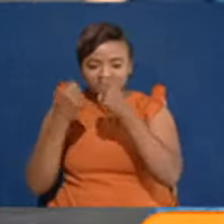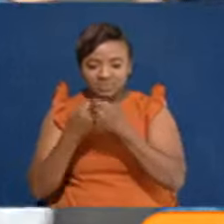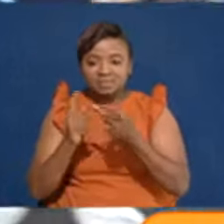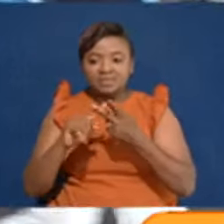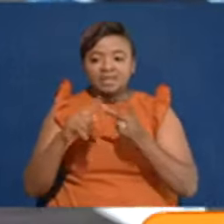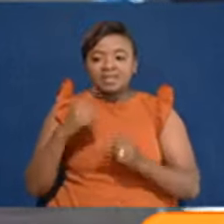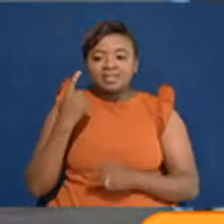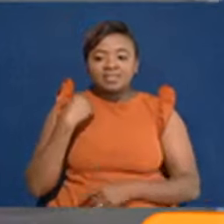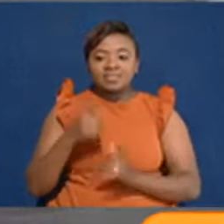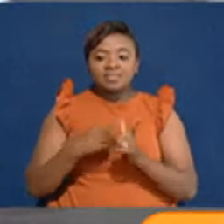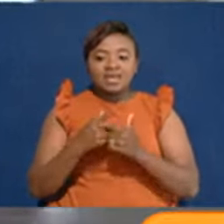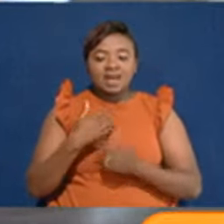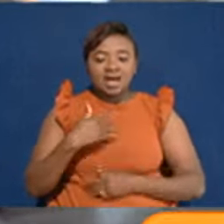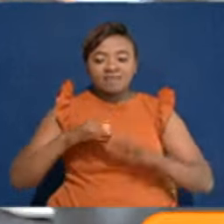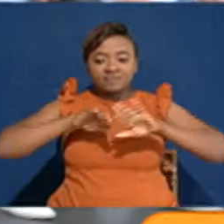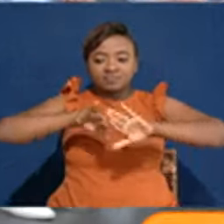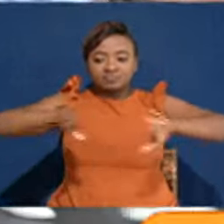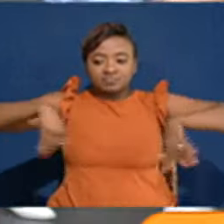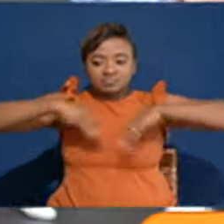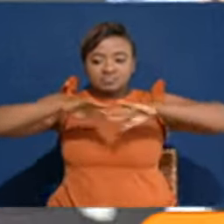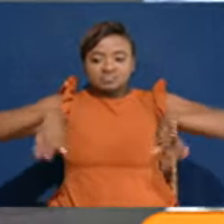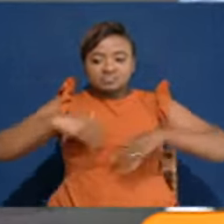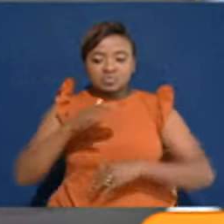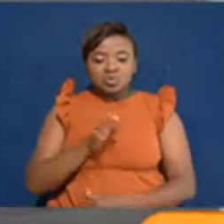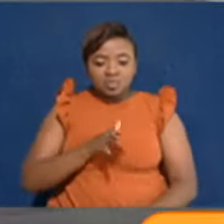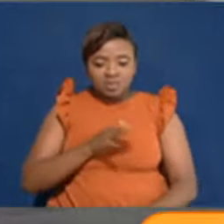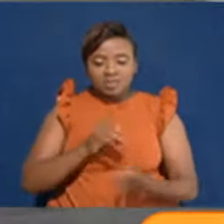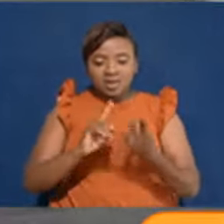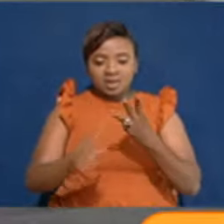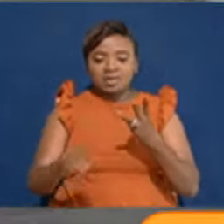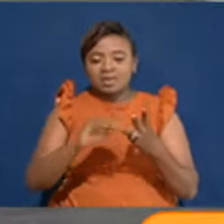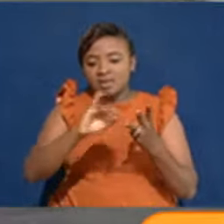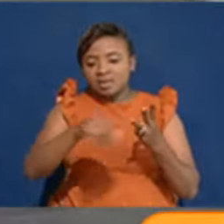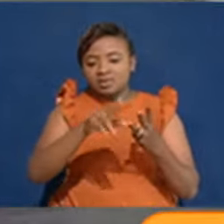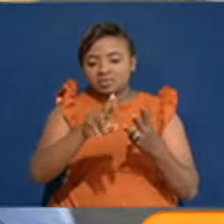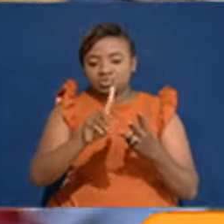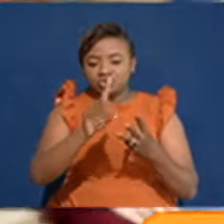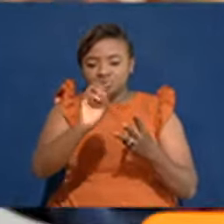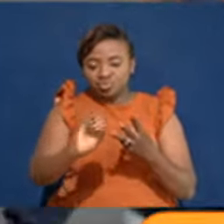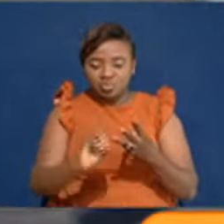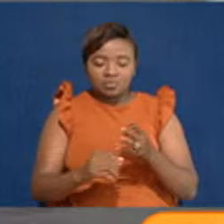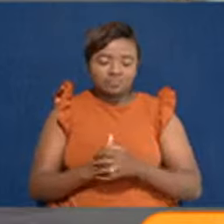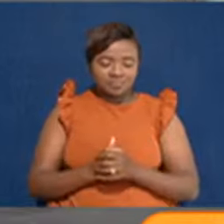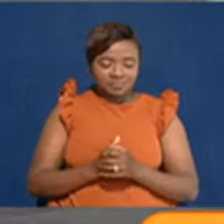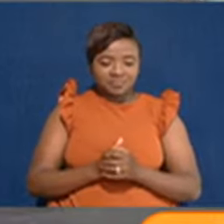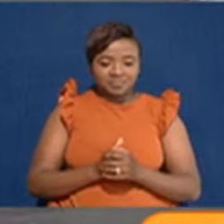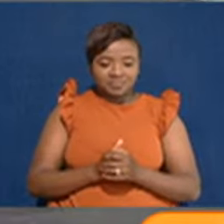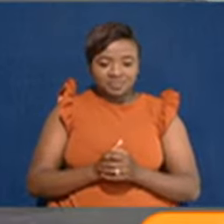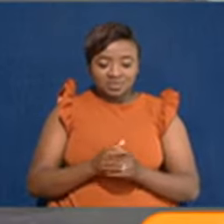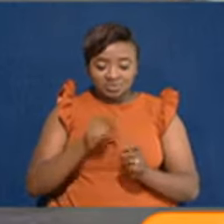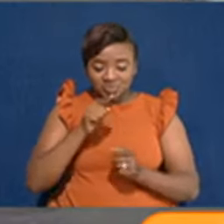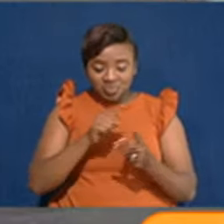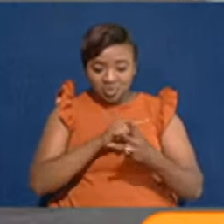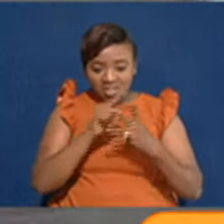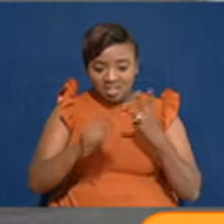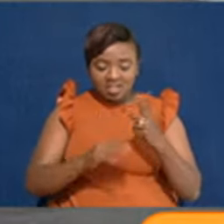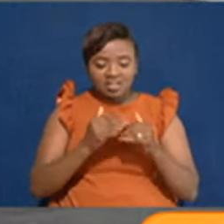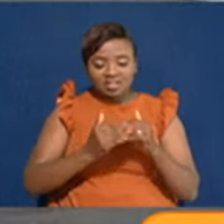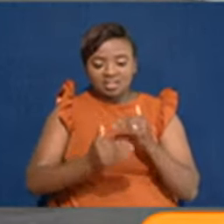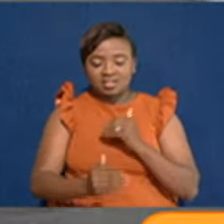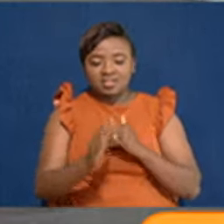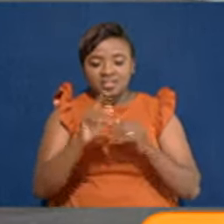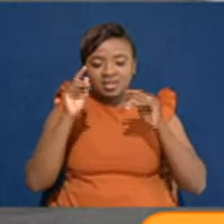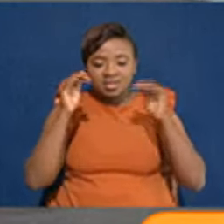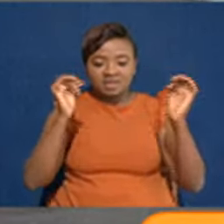And also, we'll have judo coming in after that. So those are the next events. But what of more importance